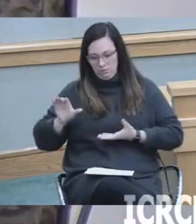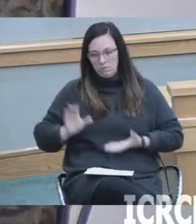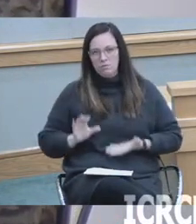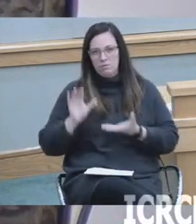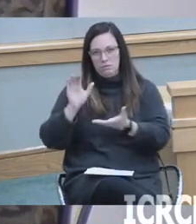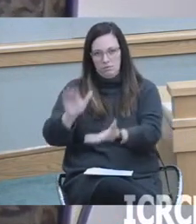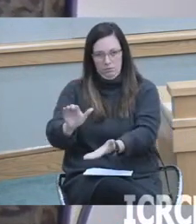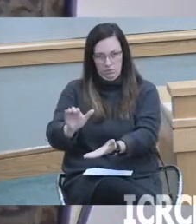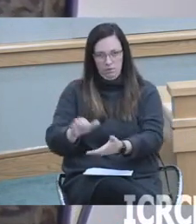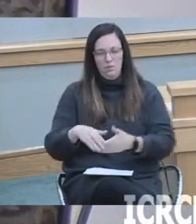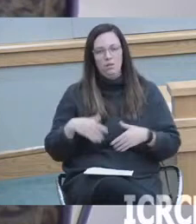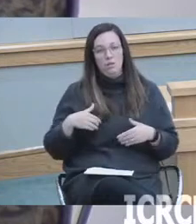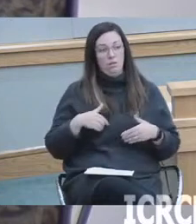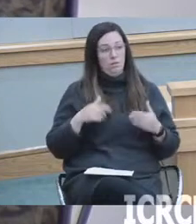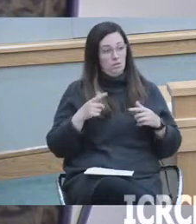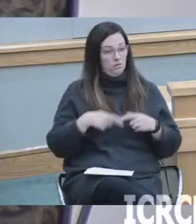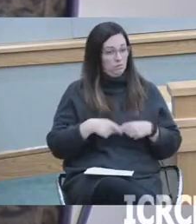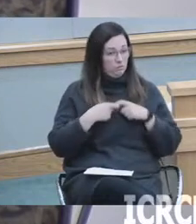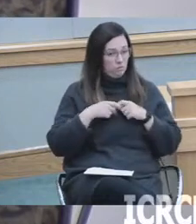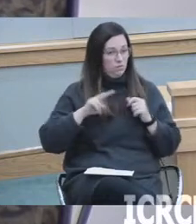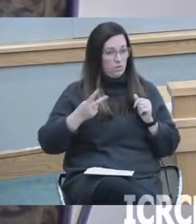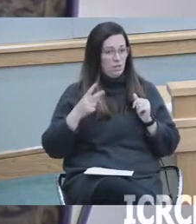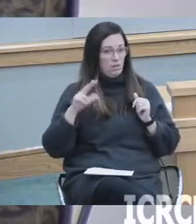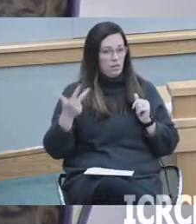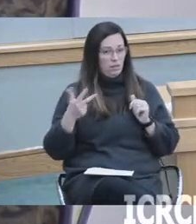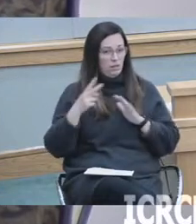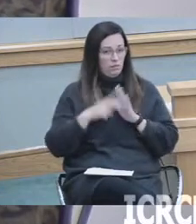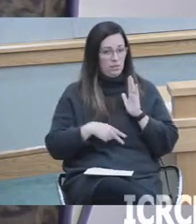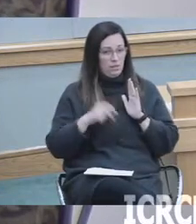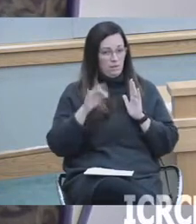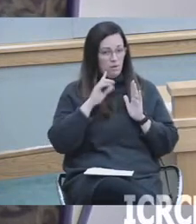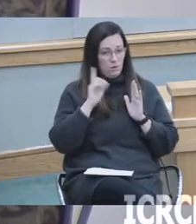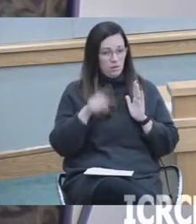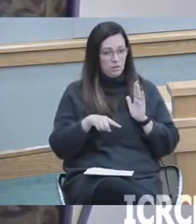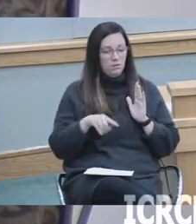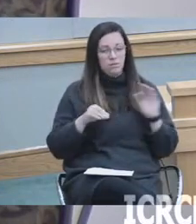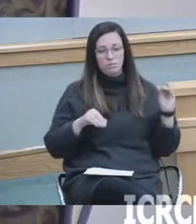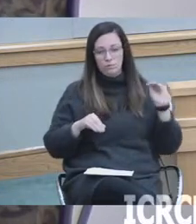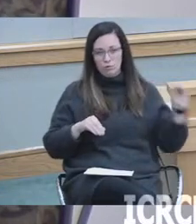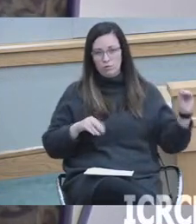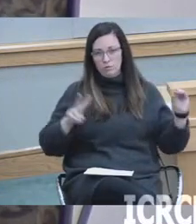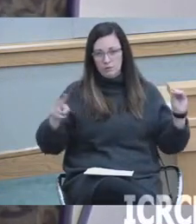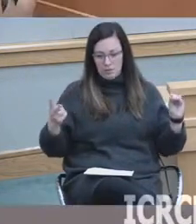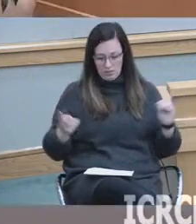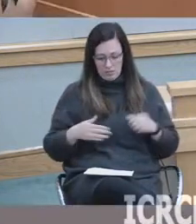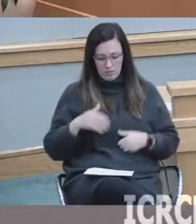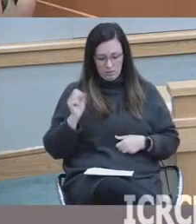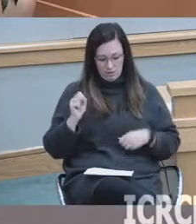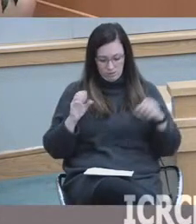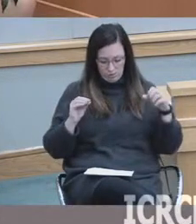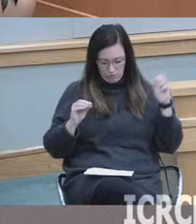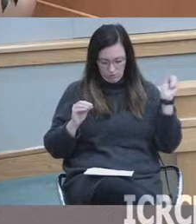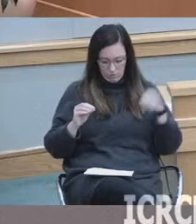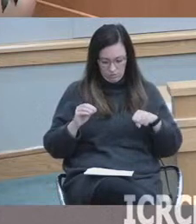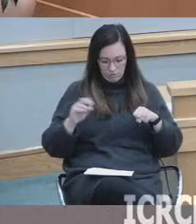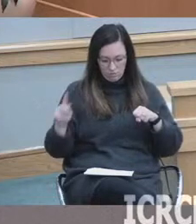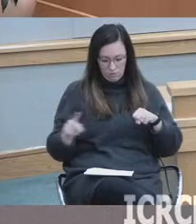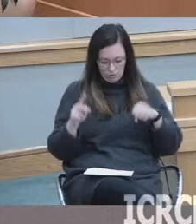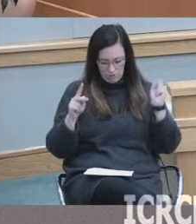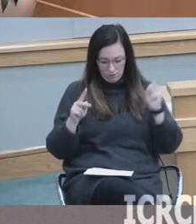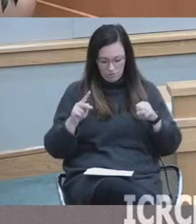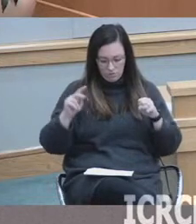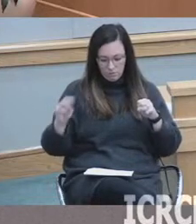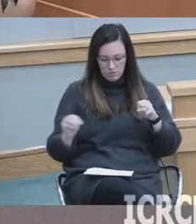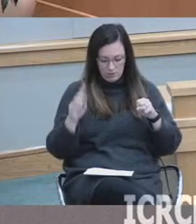May I have a motion to suspend the second and third reading of the ordinance? So moved. Second. Mr. Sextro. Yes. Mr. Putoff. Yes. Ms.